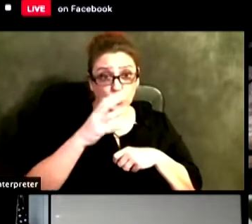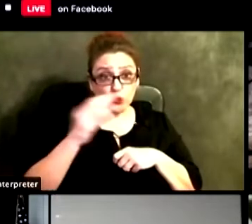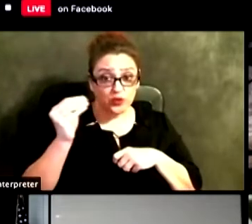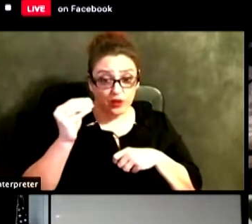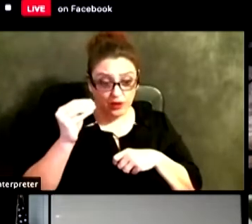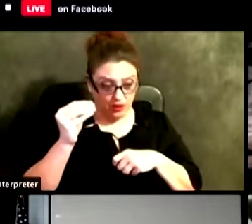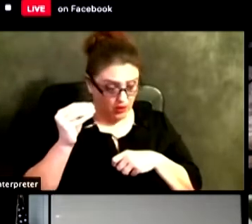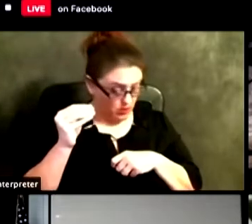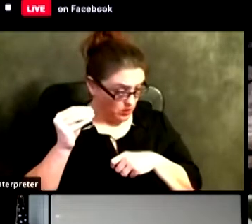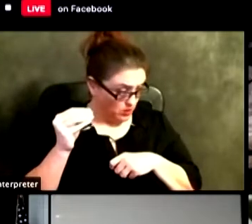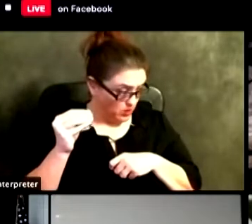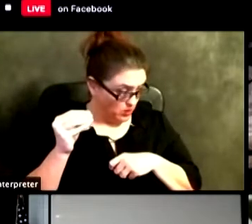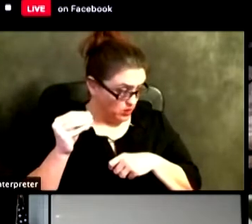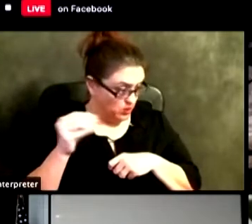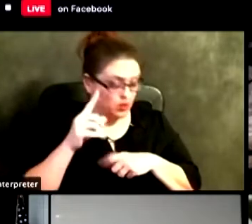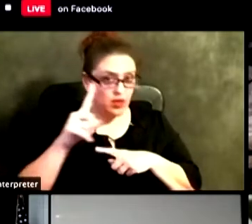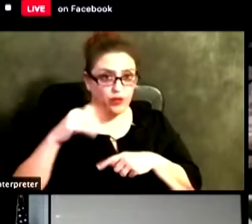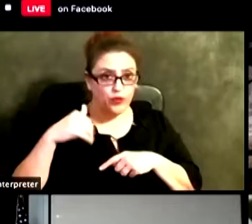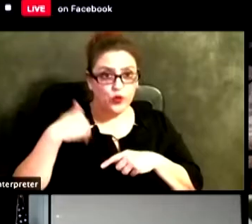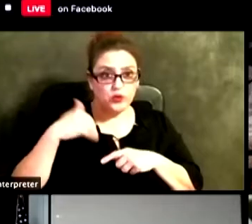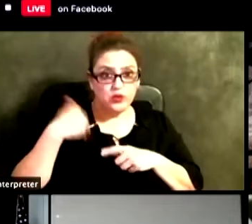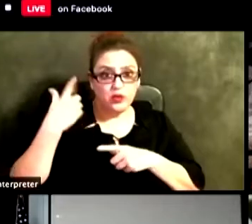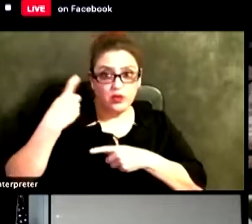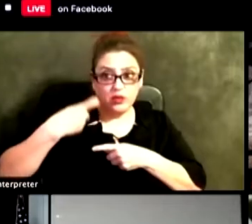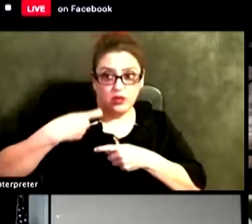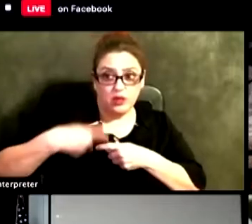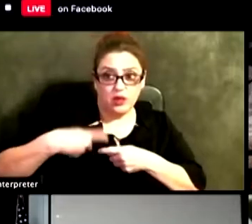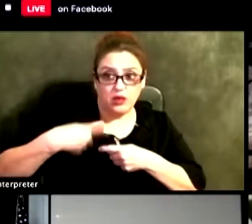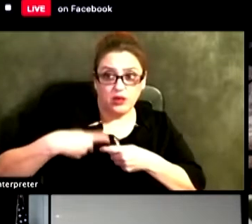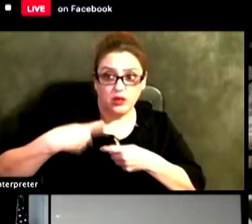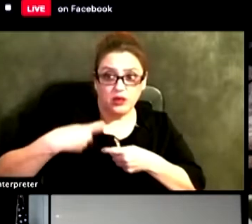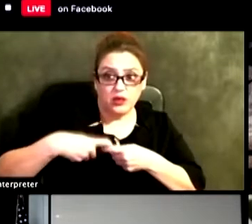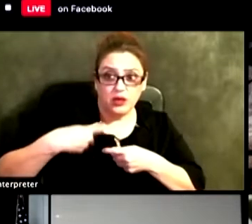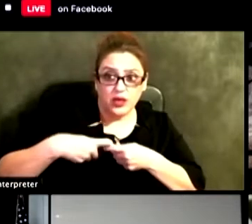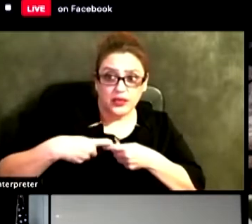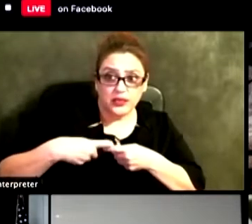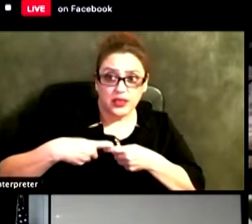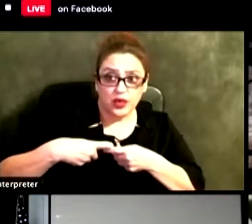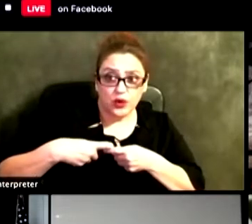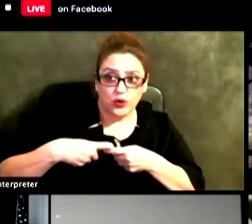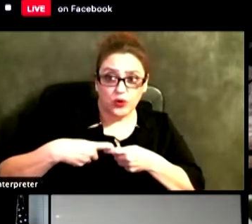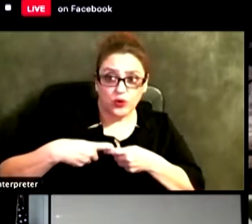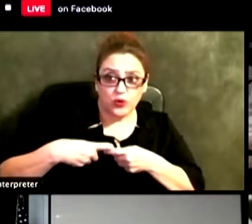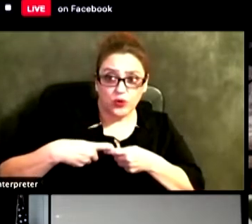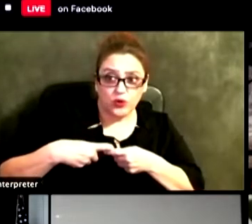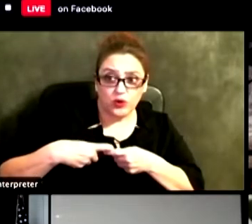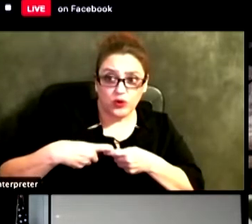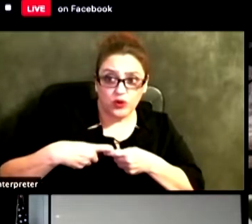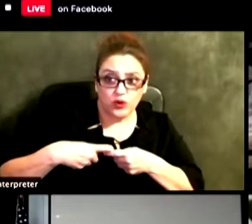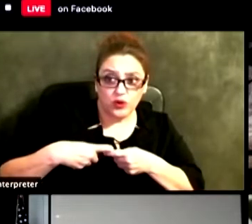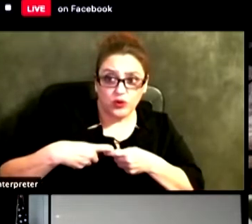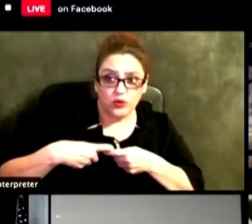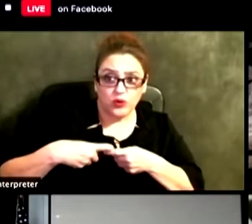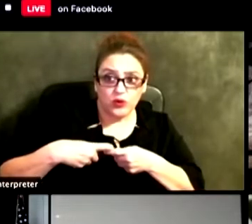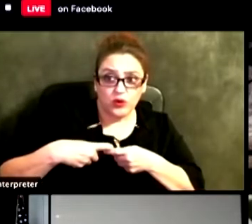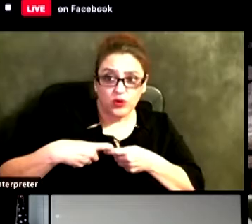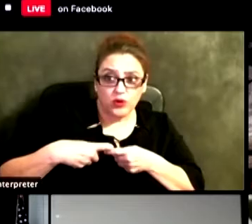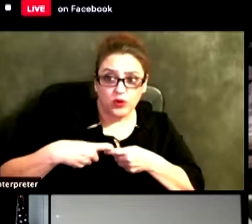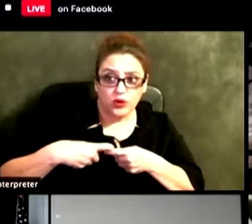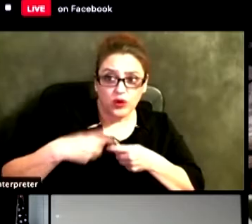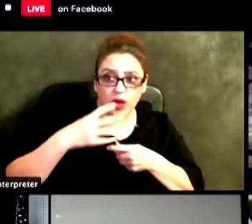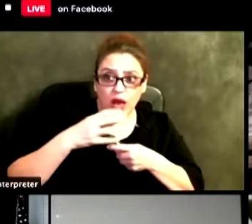review of a young Latino kid being shot by our police department, and you know, to hear that on